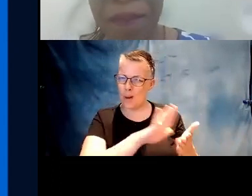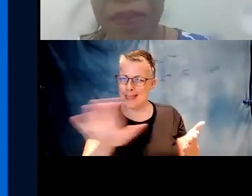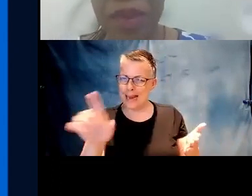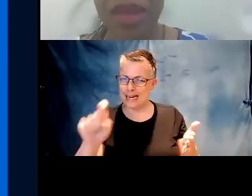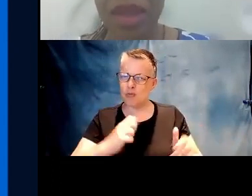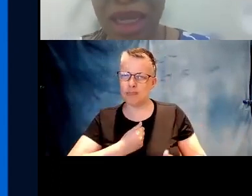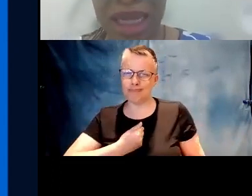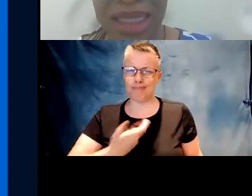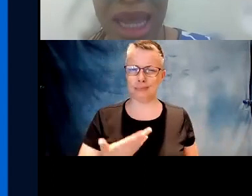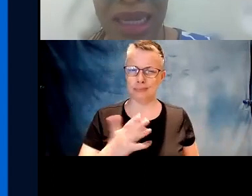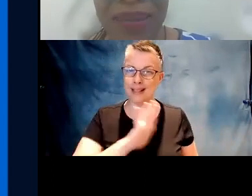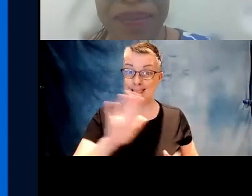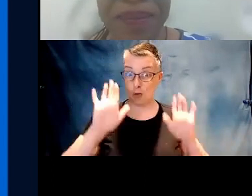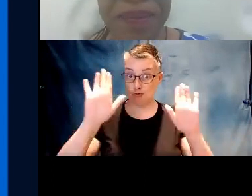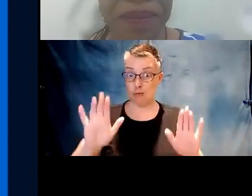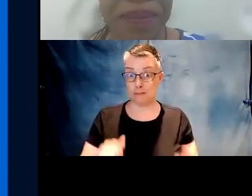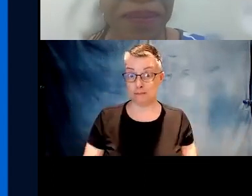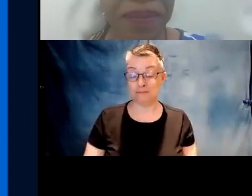them. Next slide.